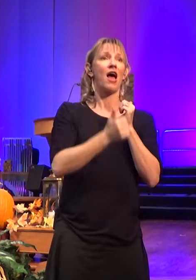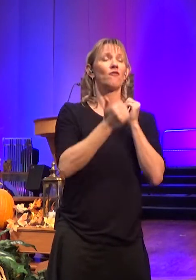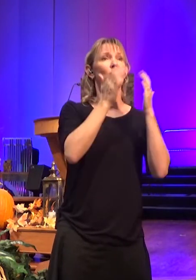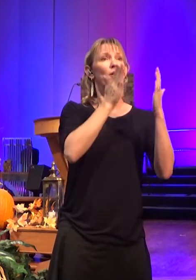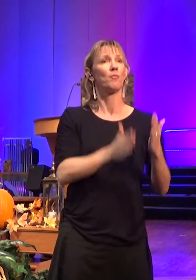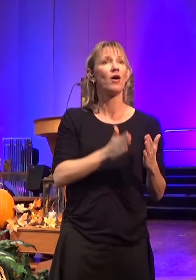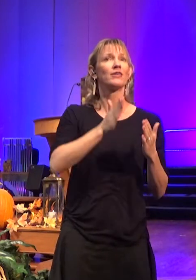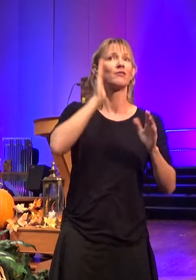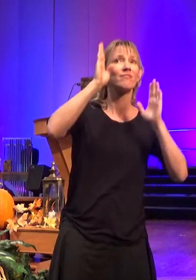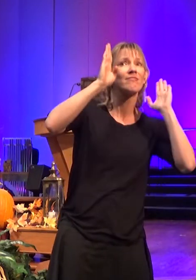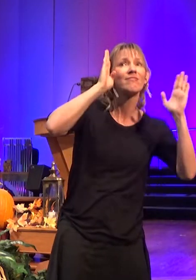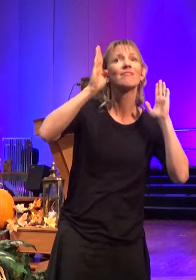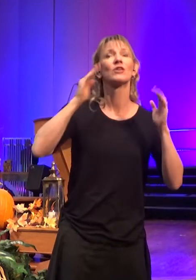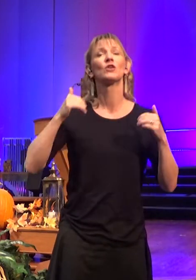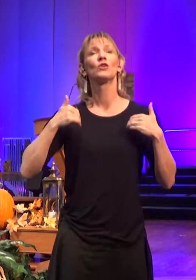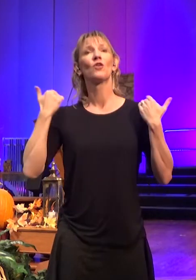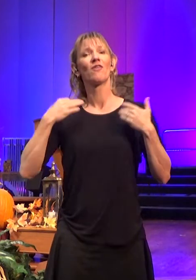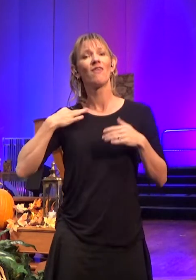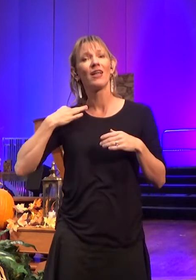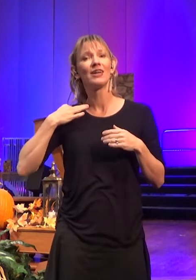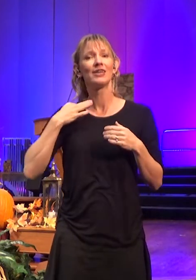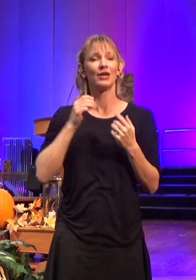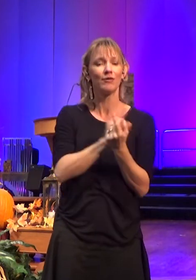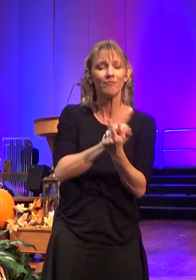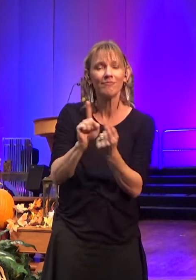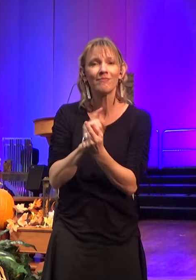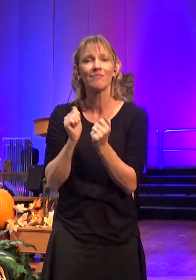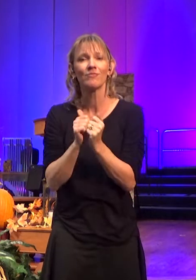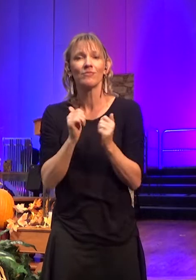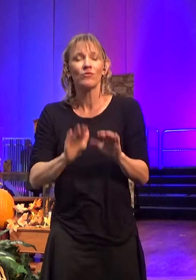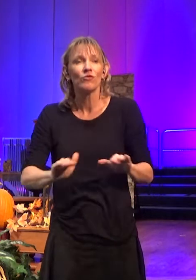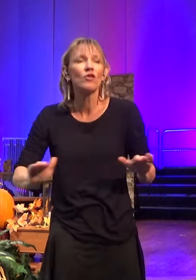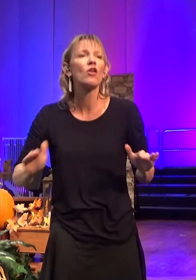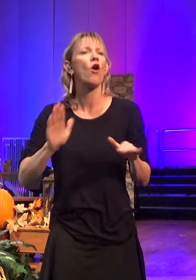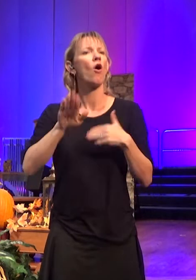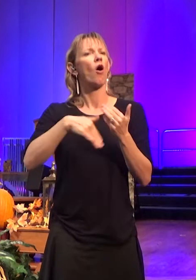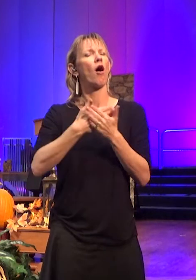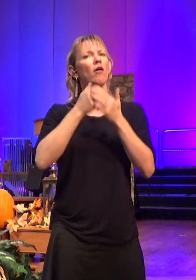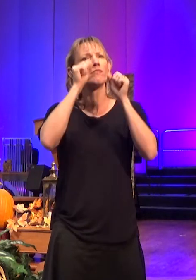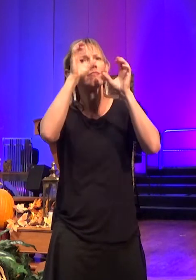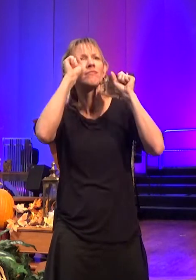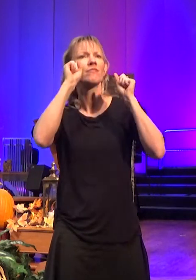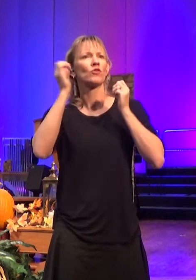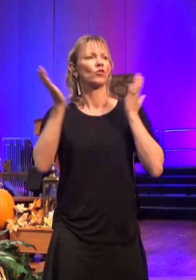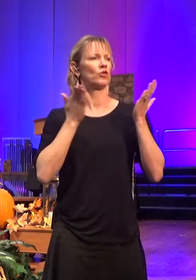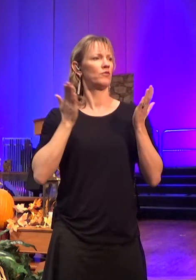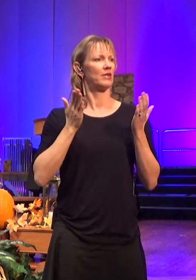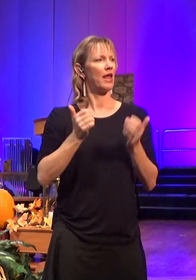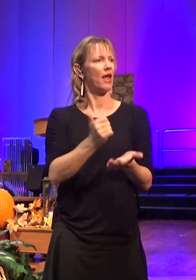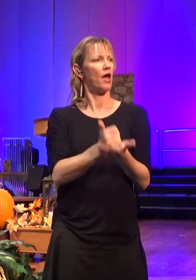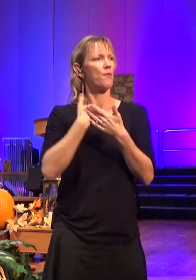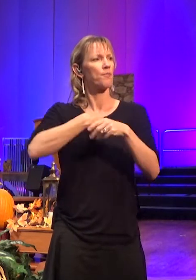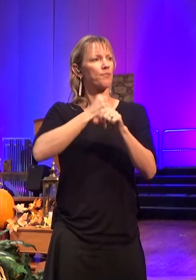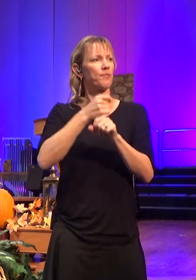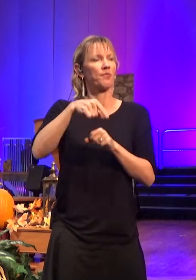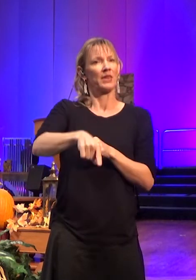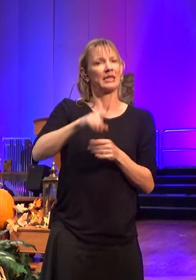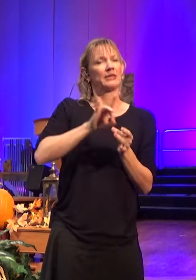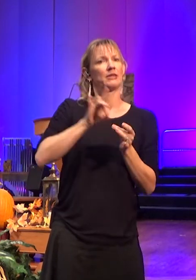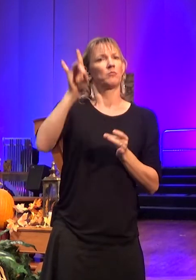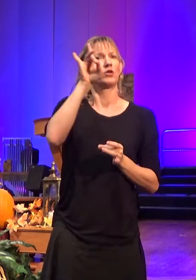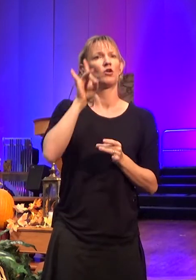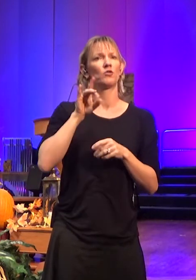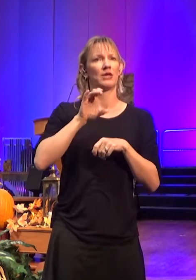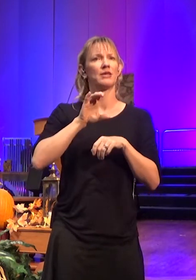greeter, every usher, every youth volunteer that greeted our children, all the incredible service that helps create this